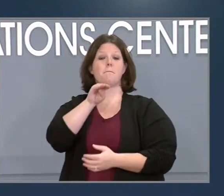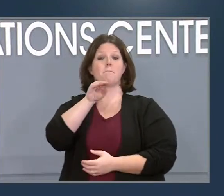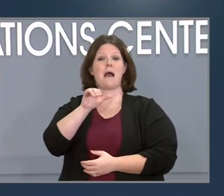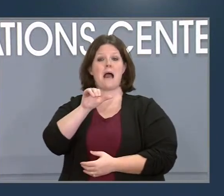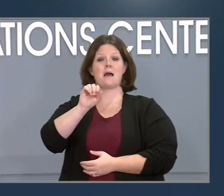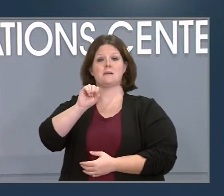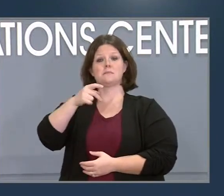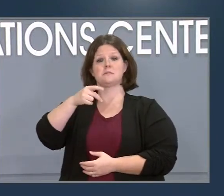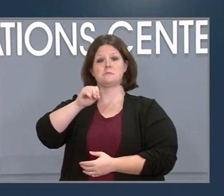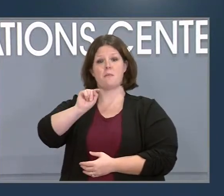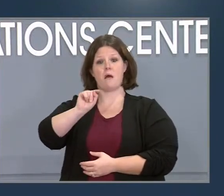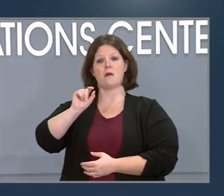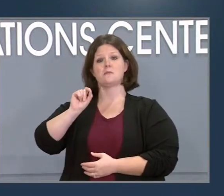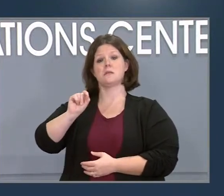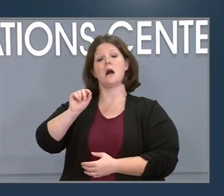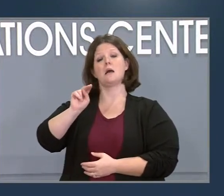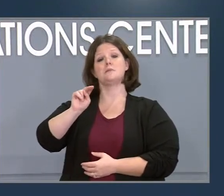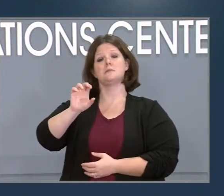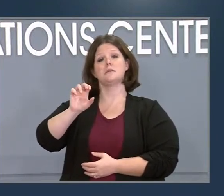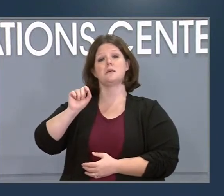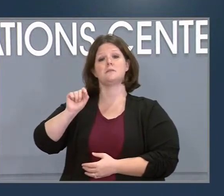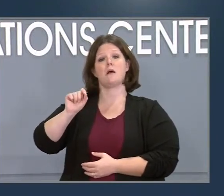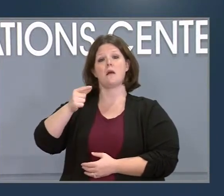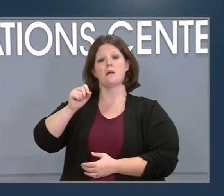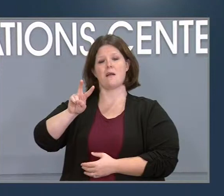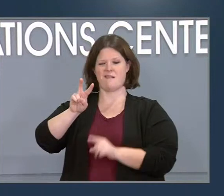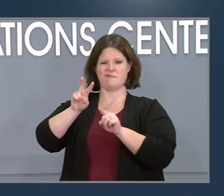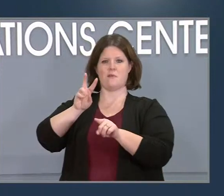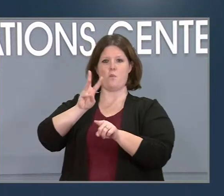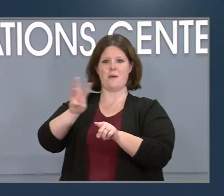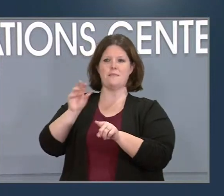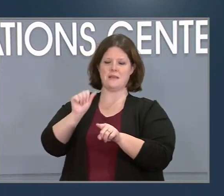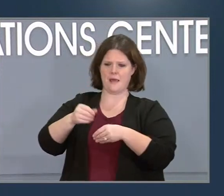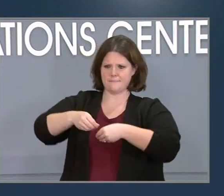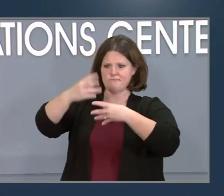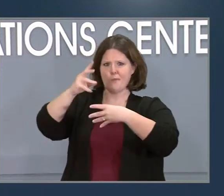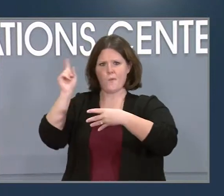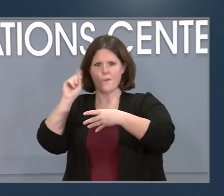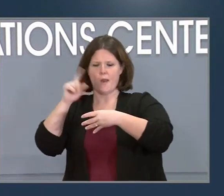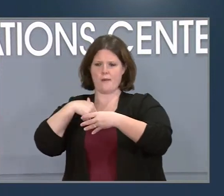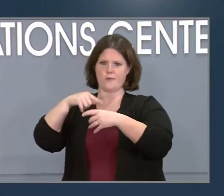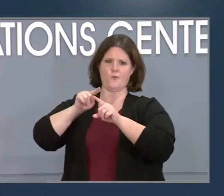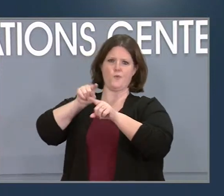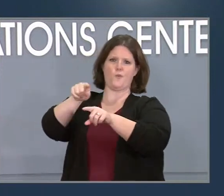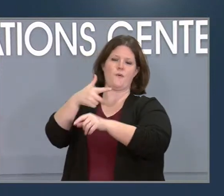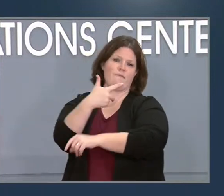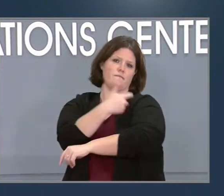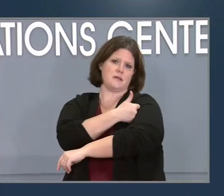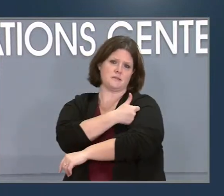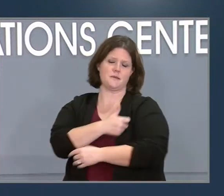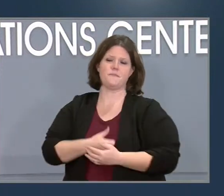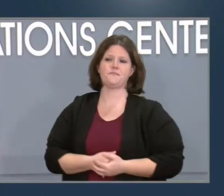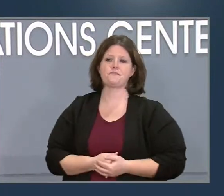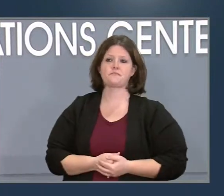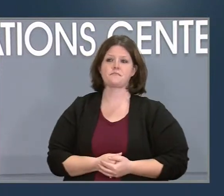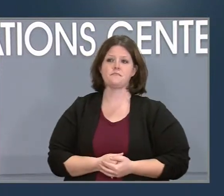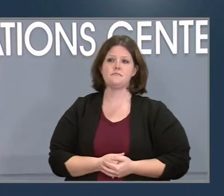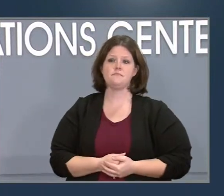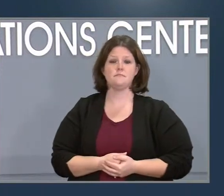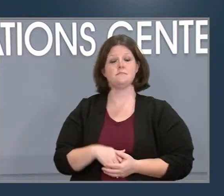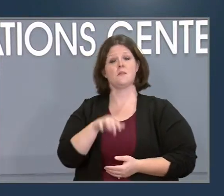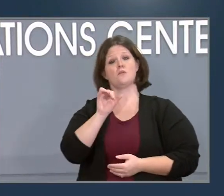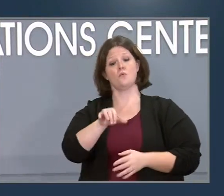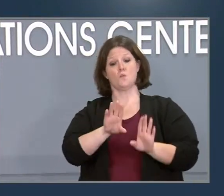myspot.nc.gov will be the best place for you to find a vaccine location. Getting school-age kids vaccinated will help them to be safe